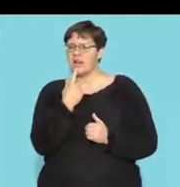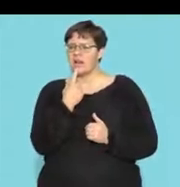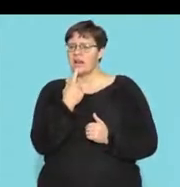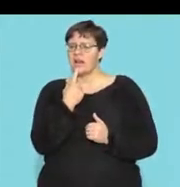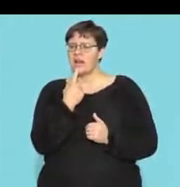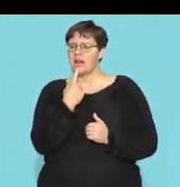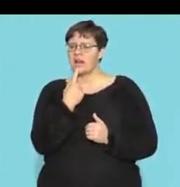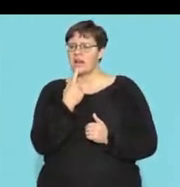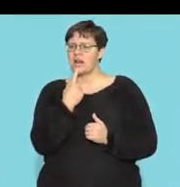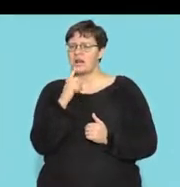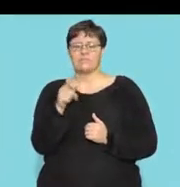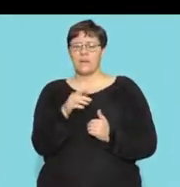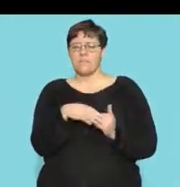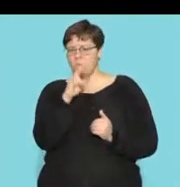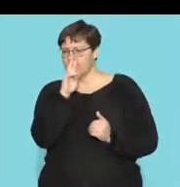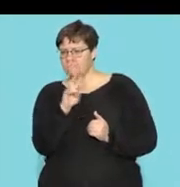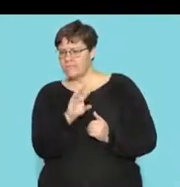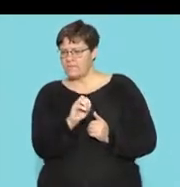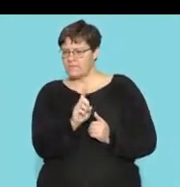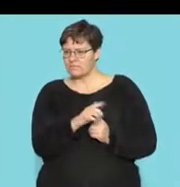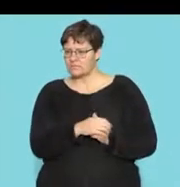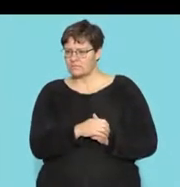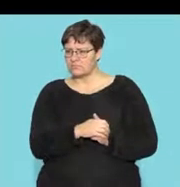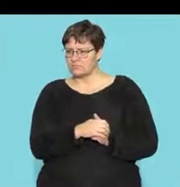Let's see what we have here.